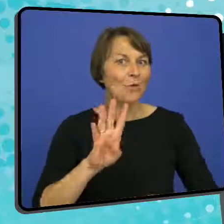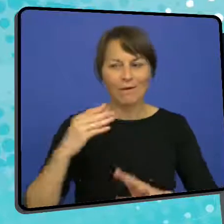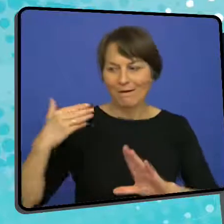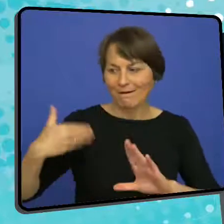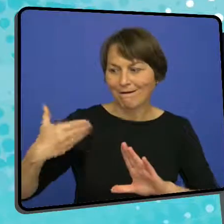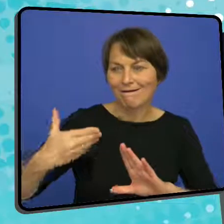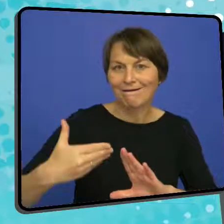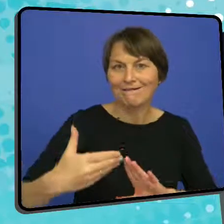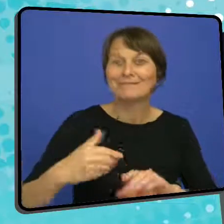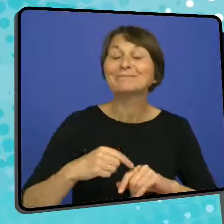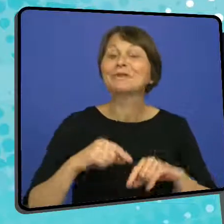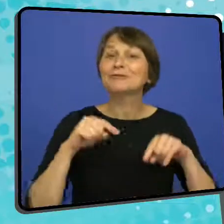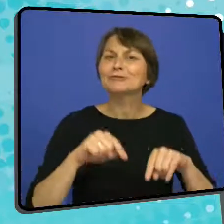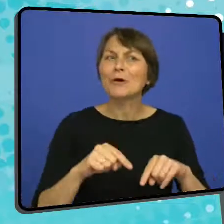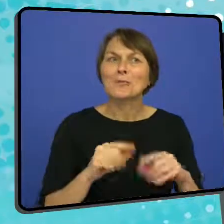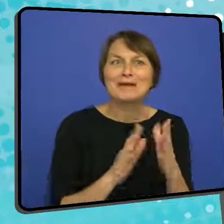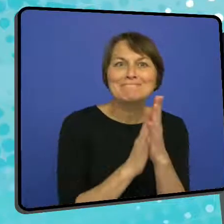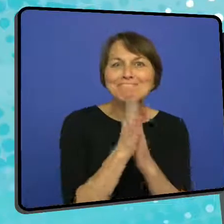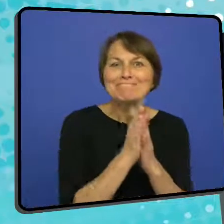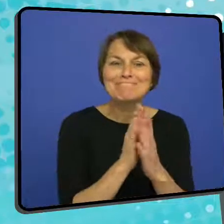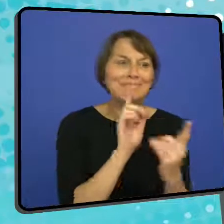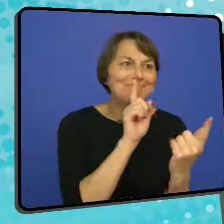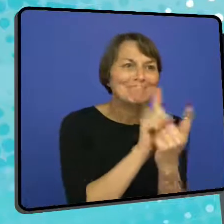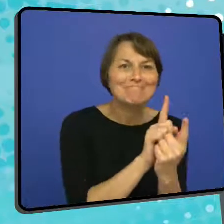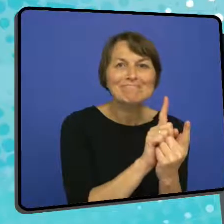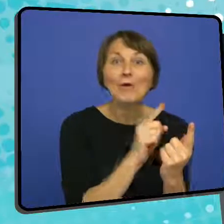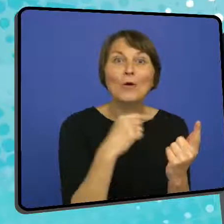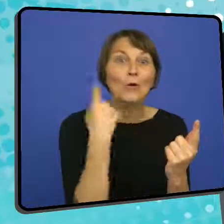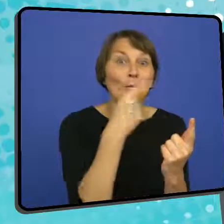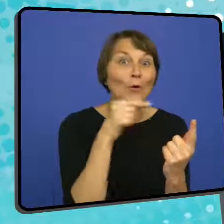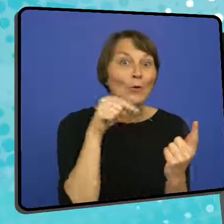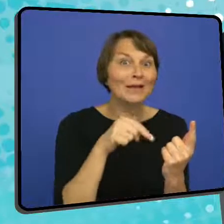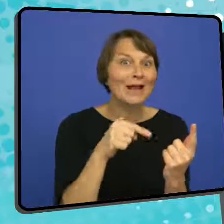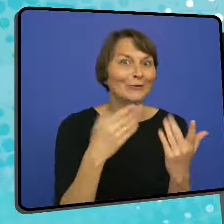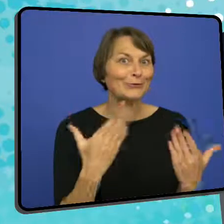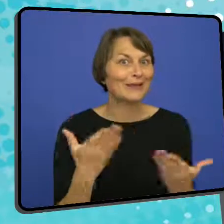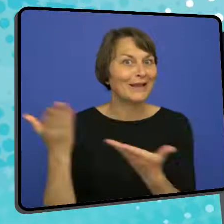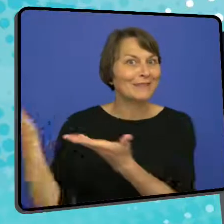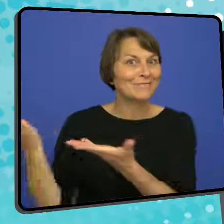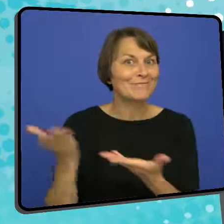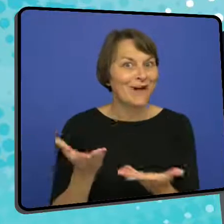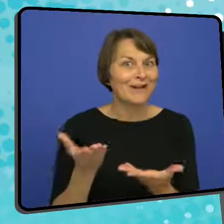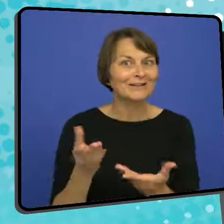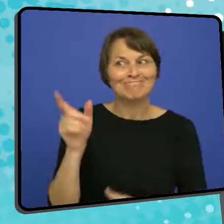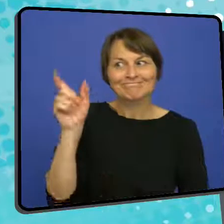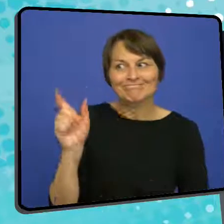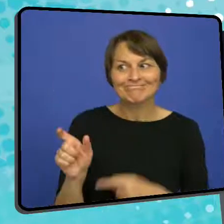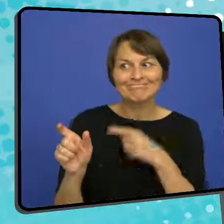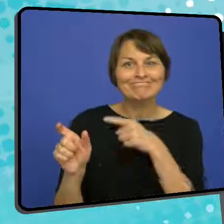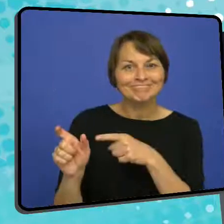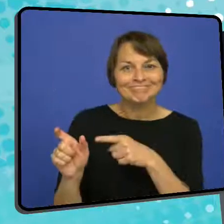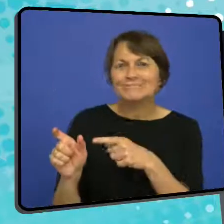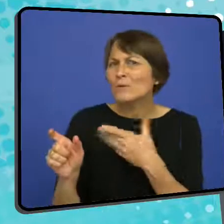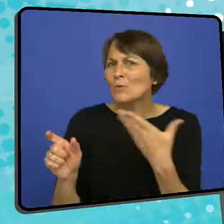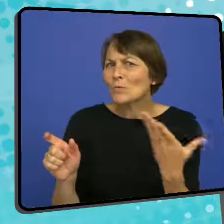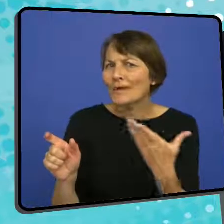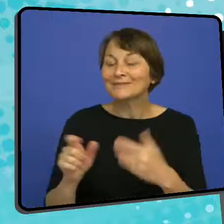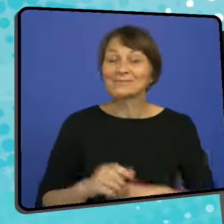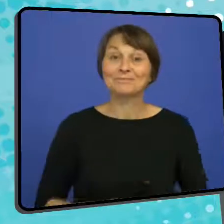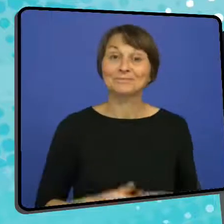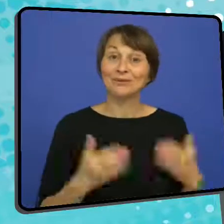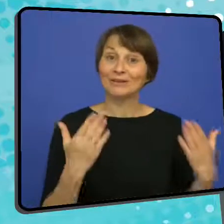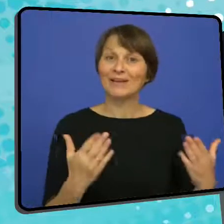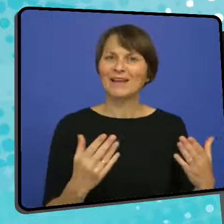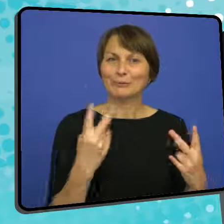to our guest and learn more about what she is doing. In today's show, we have two items. We start with